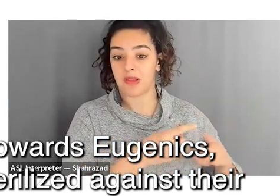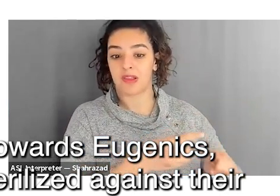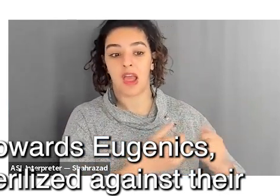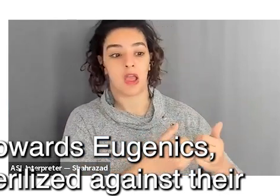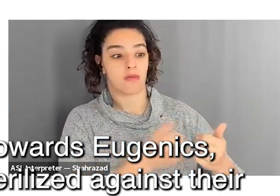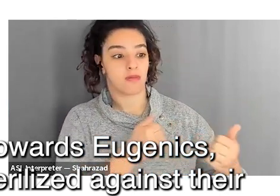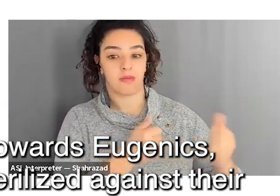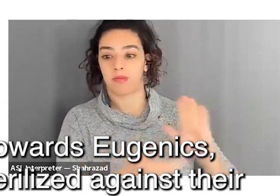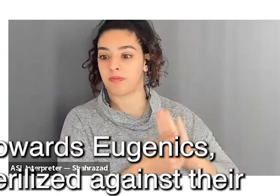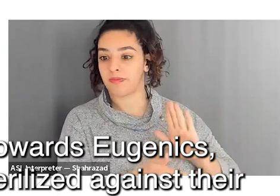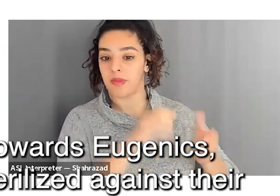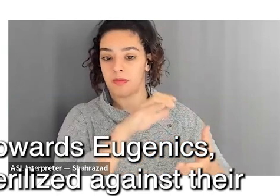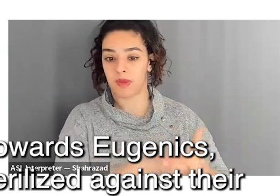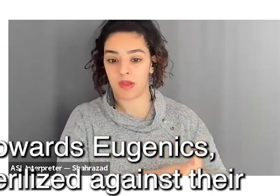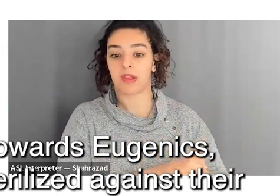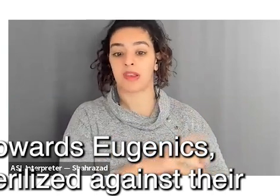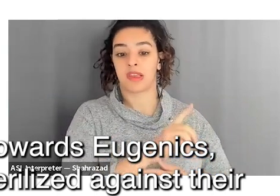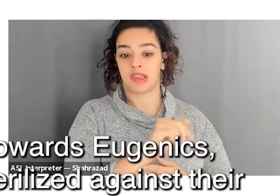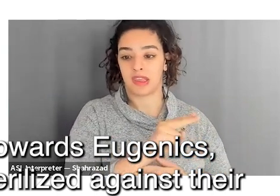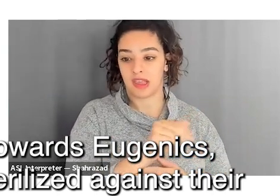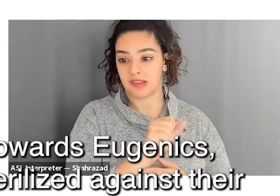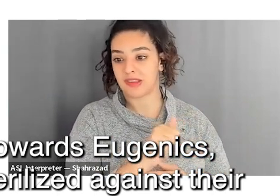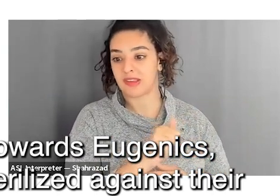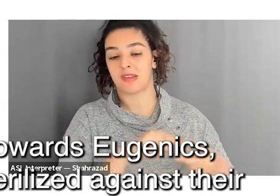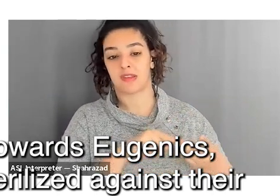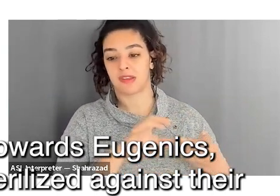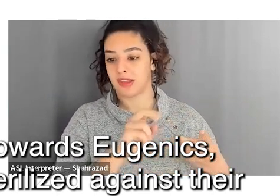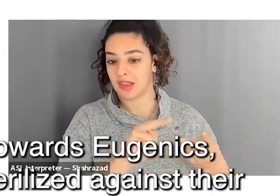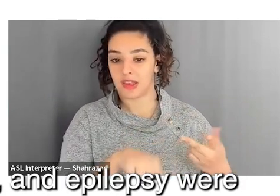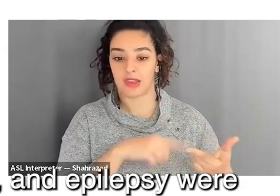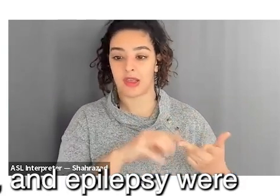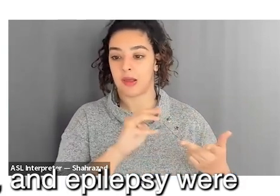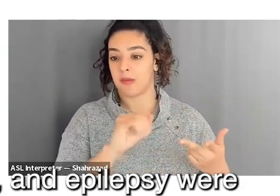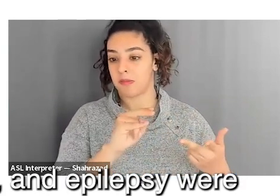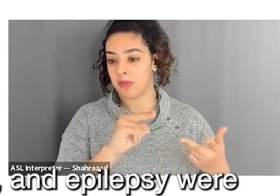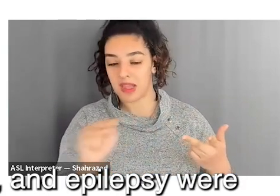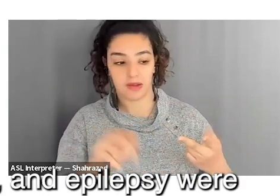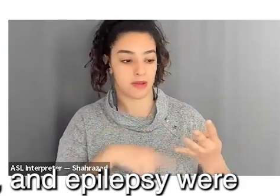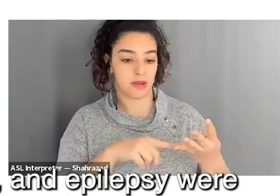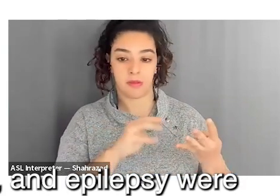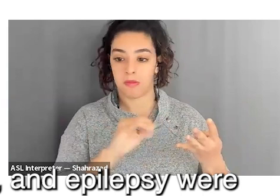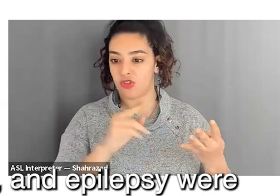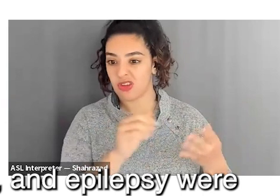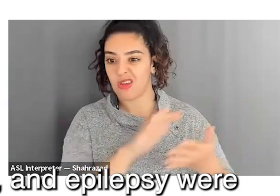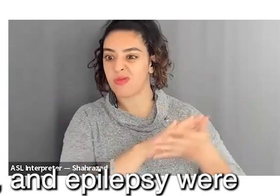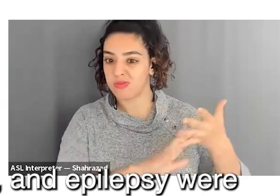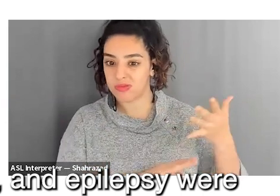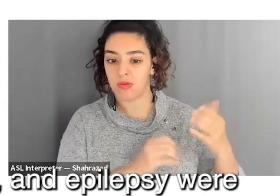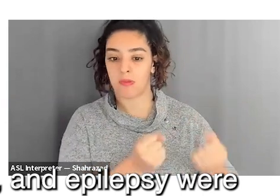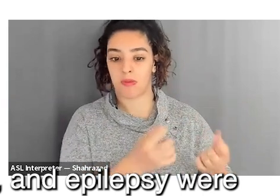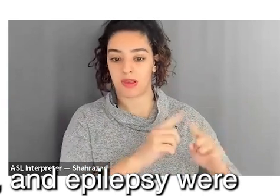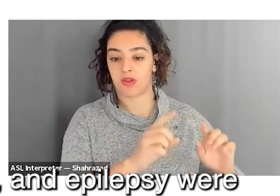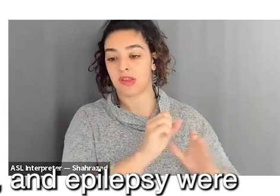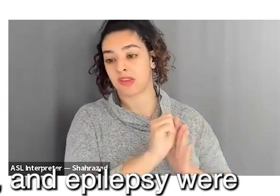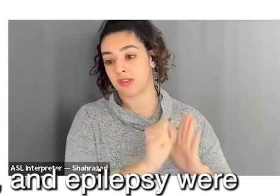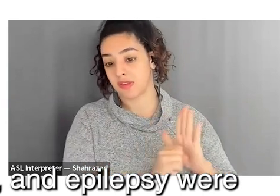Pennsylvania, Ohio, Kansas, Minnesota, and Michigan, people with intellectual disabilities, mental disabilities, and epilepsy